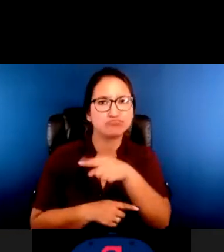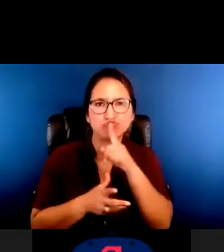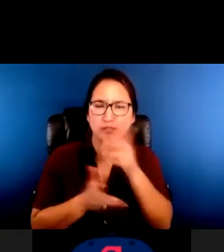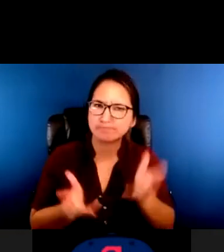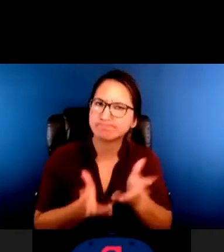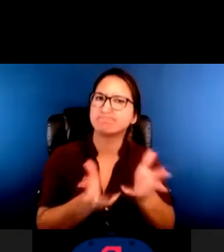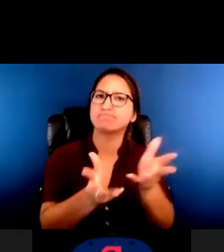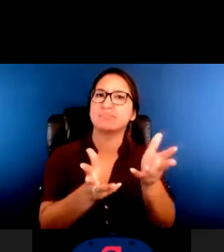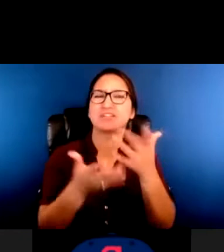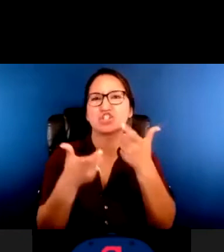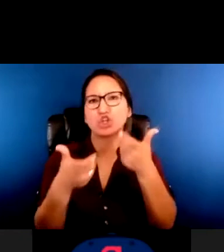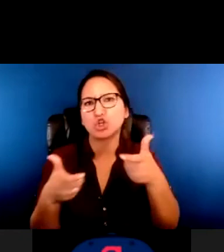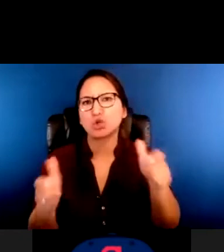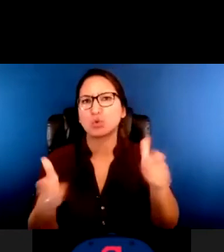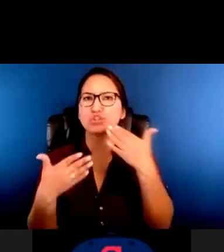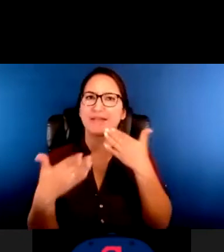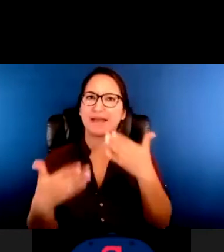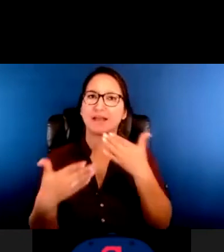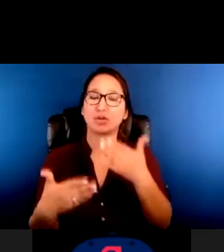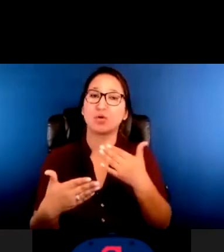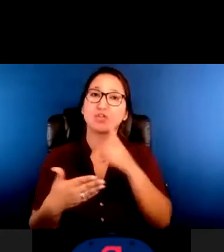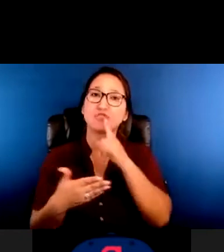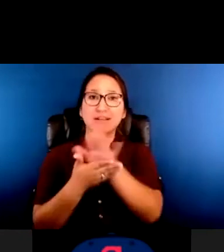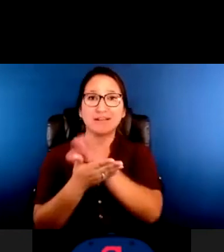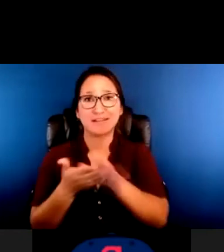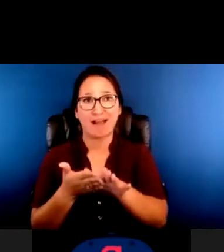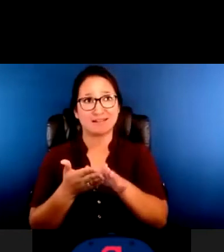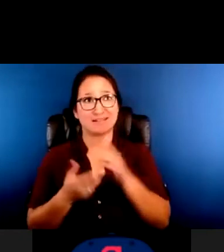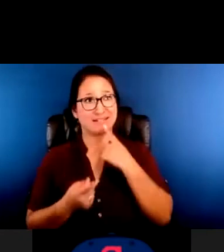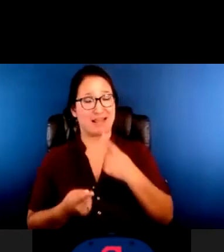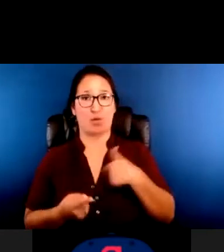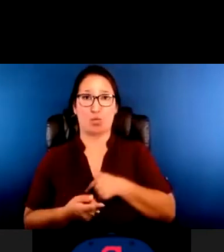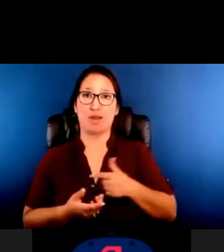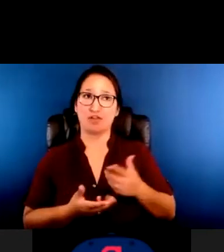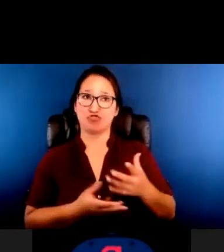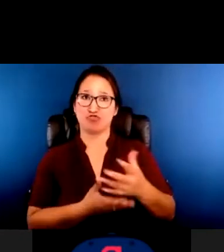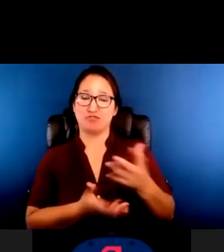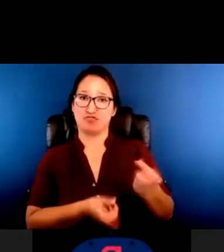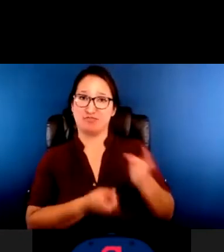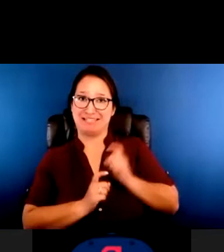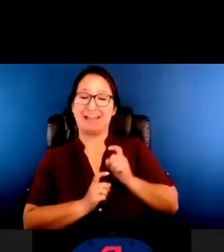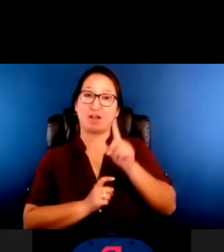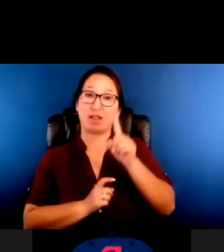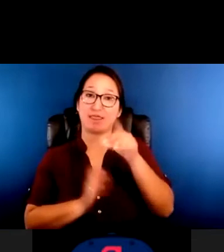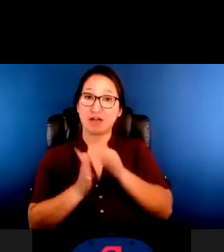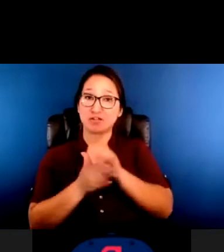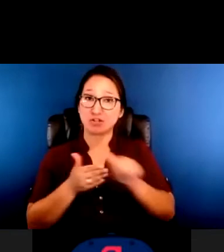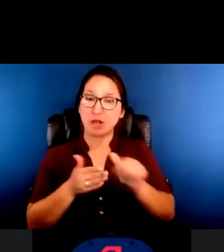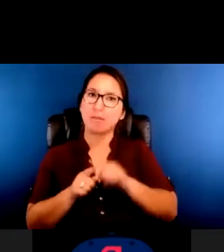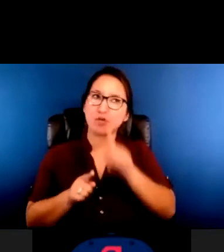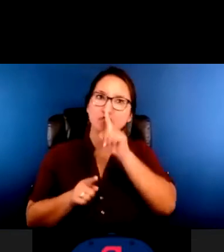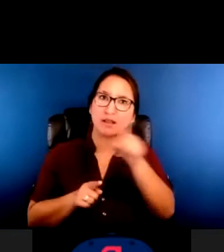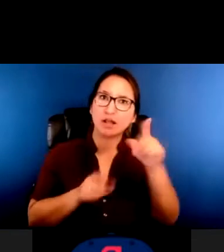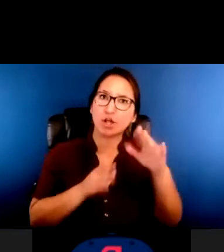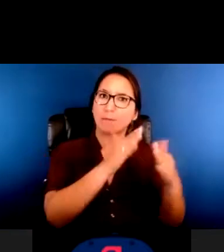only is it just nice to be able to say we received $1,000, but that our community fought for us. And then now we get to say, and our teachers get to